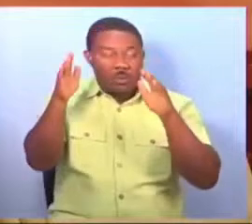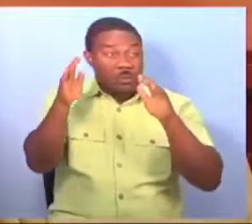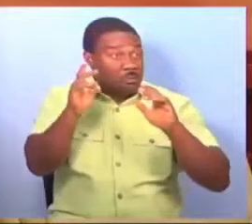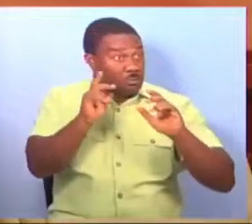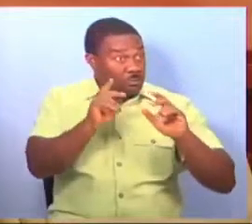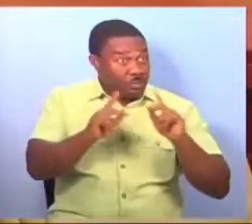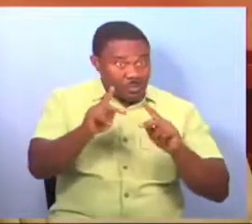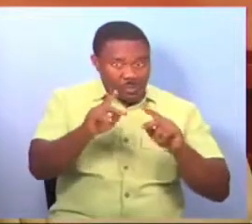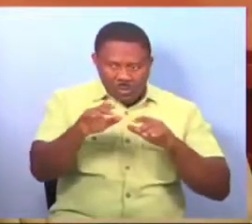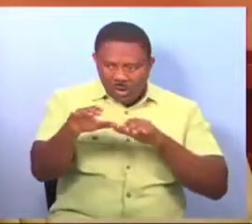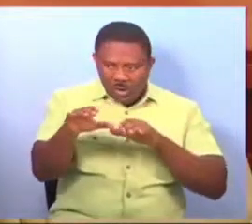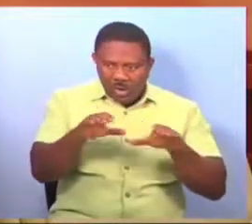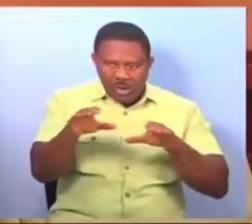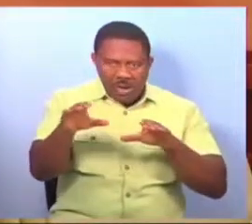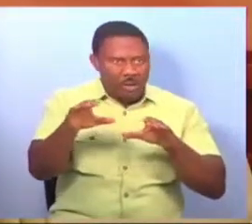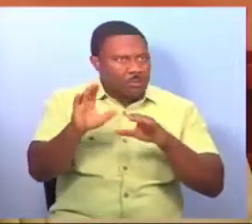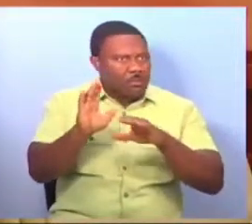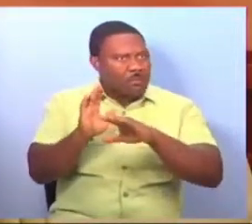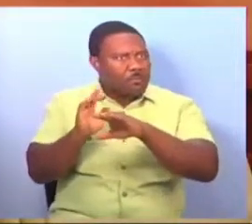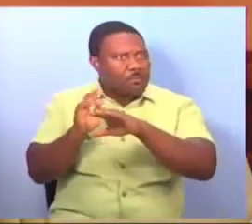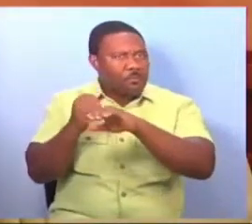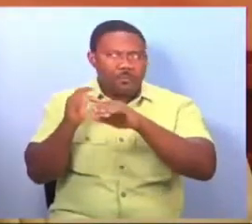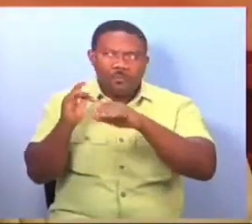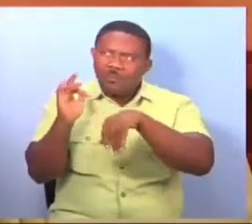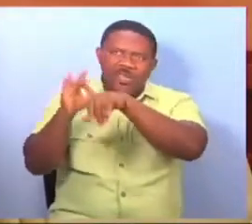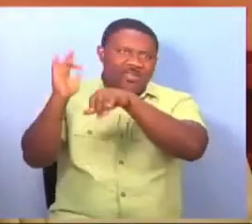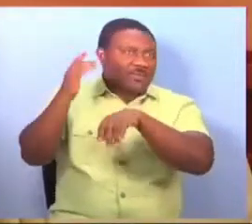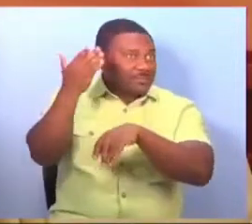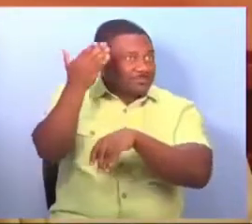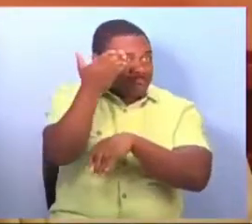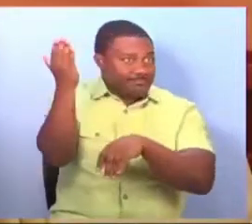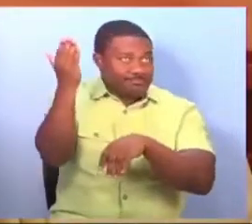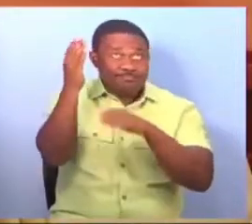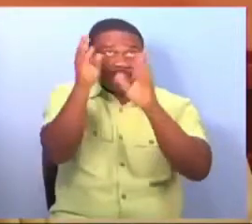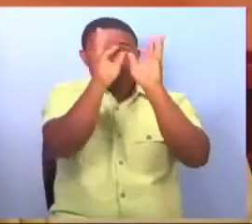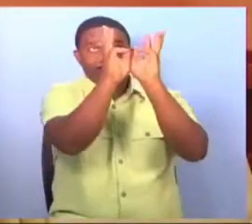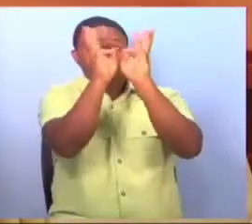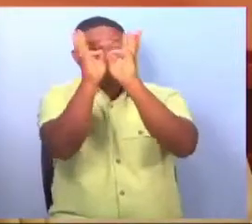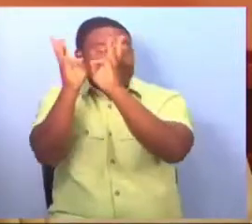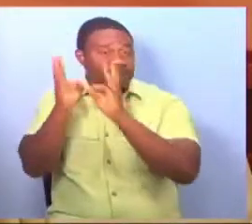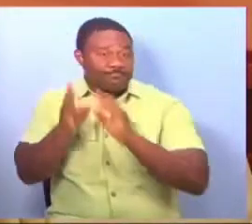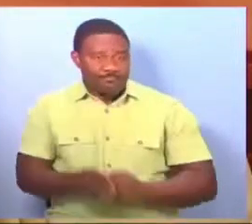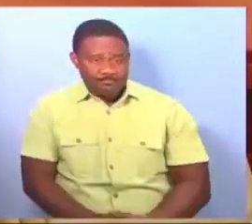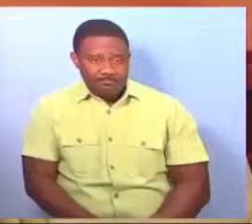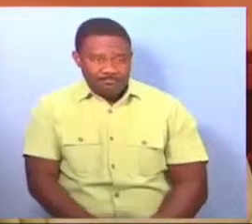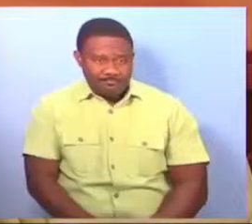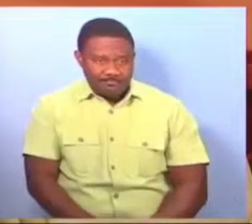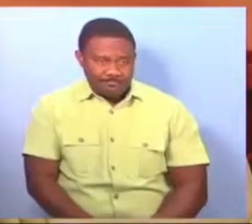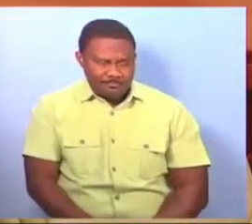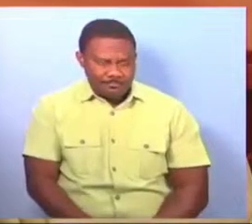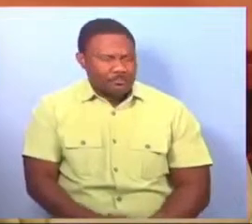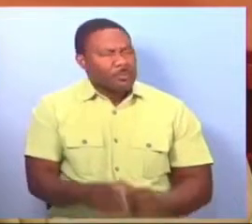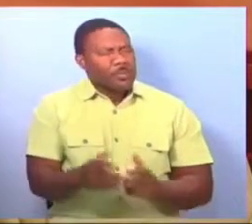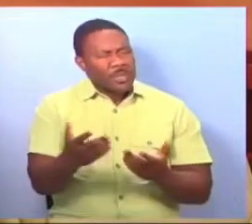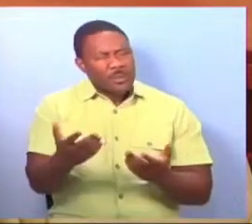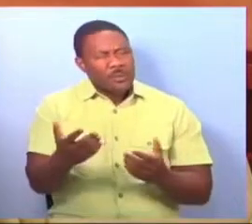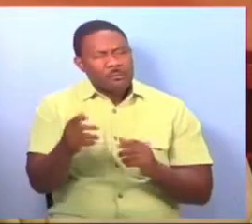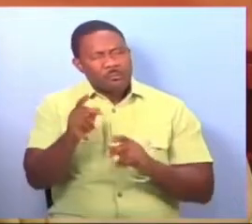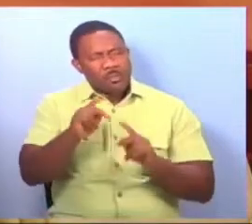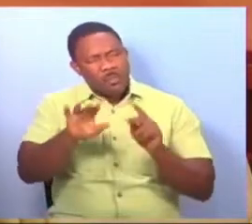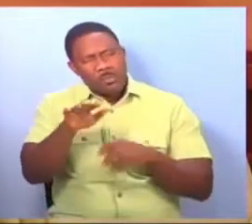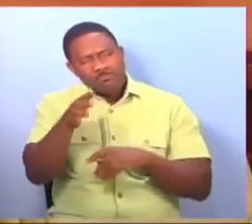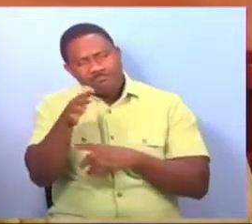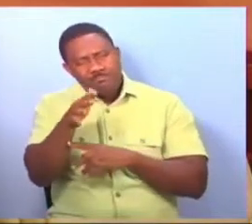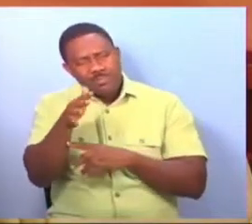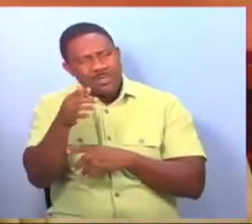to the effect of our climate. Mr. Speaker, there are skeptics, and those skeptics are not just